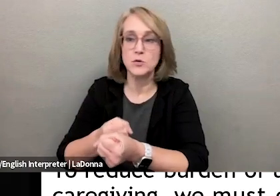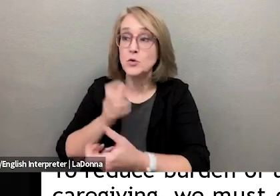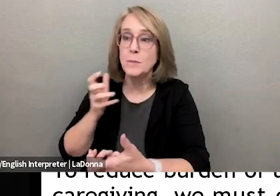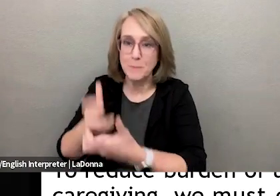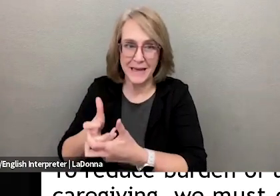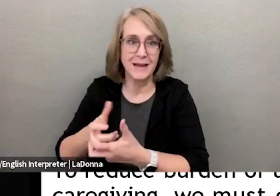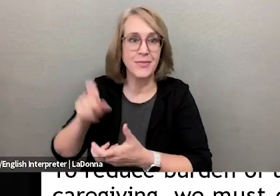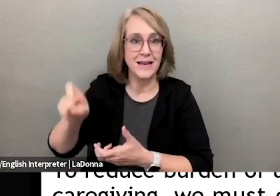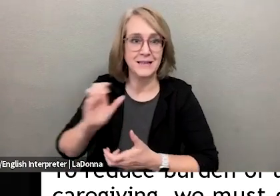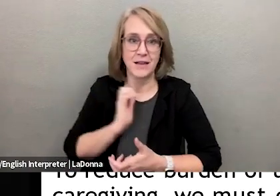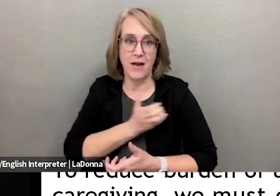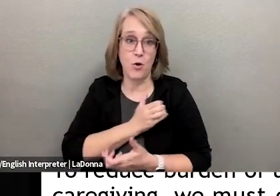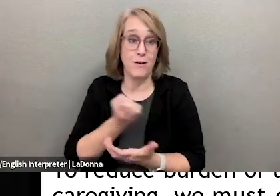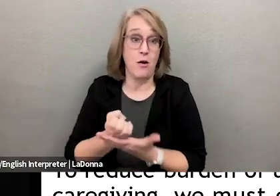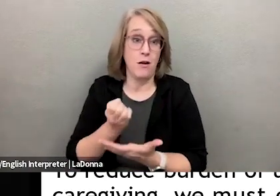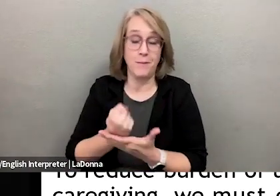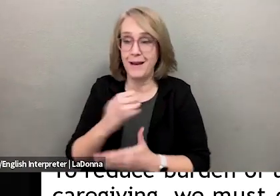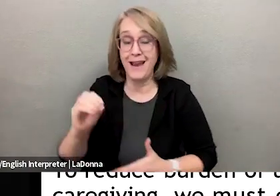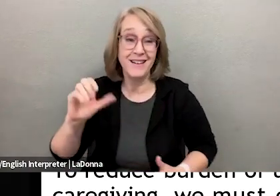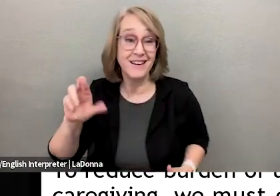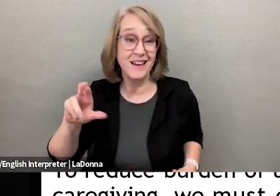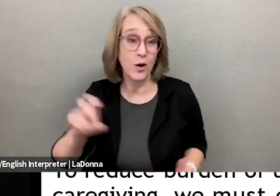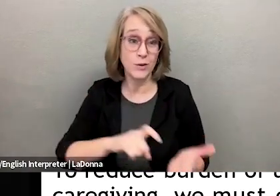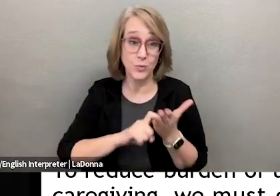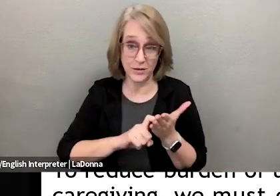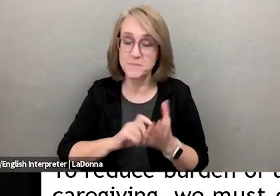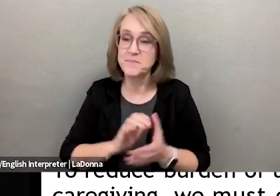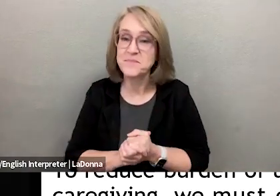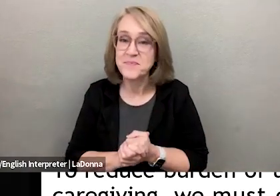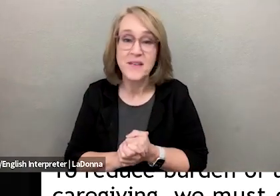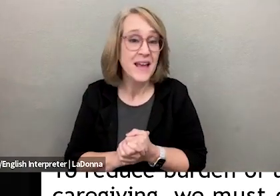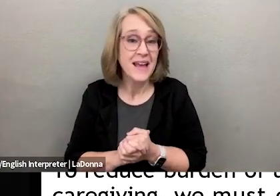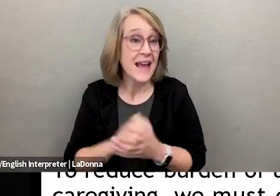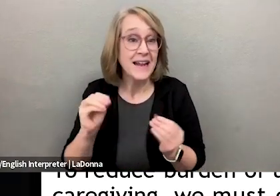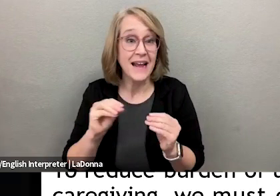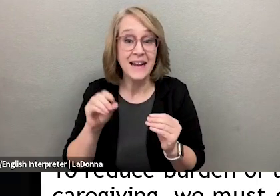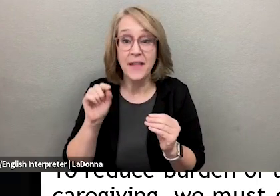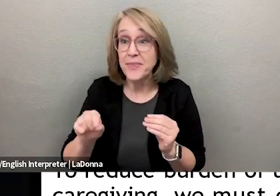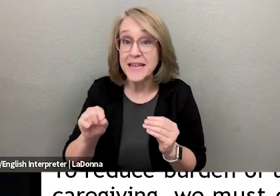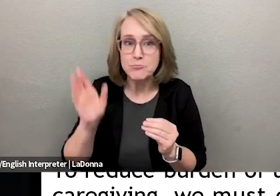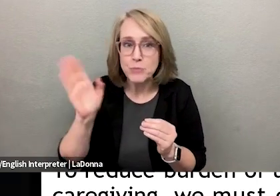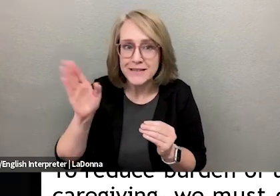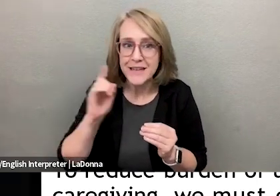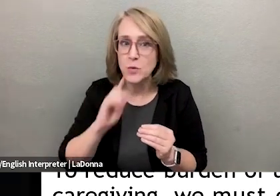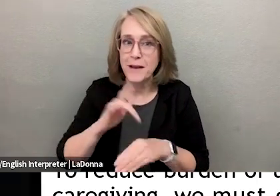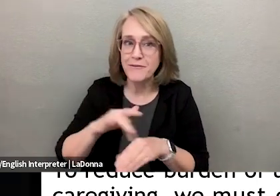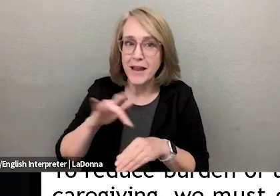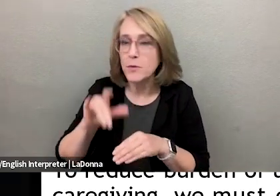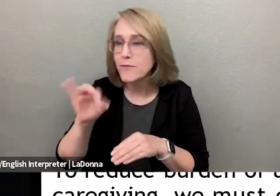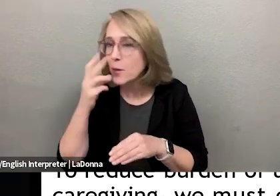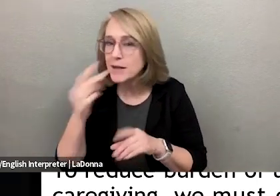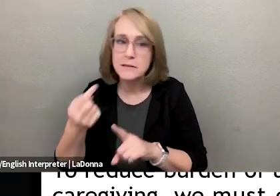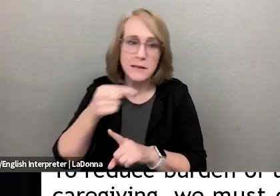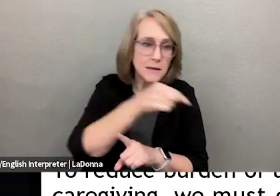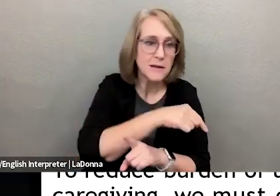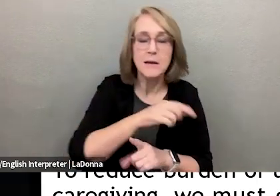care economy. Yeah, and I can, the presentation should be available if people want to look a little bit more at some